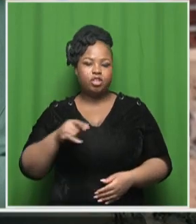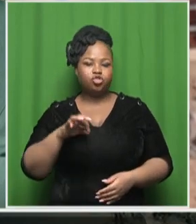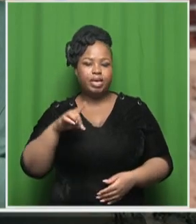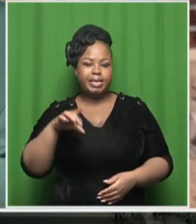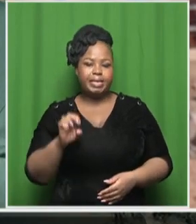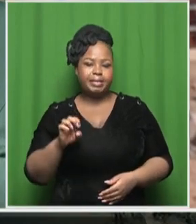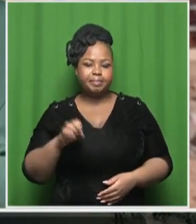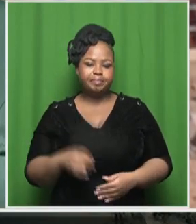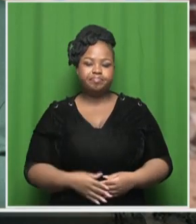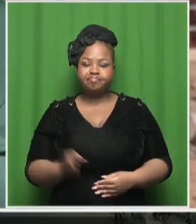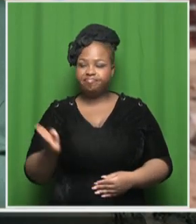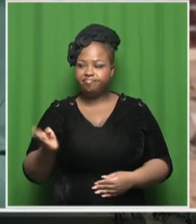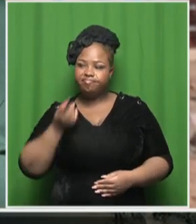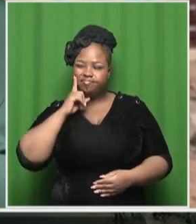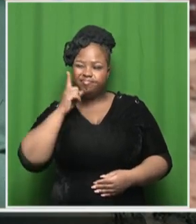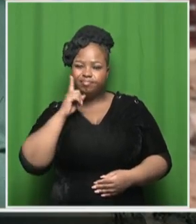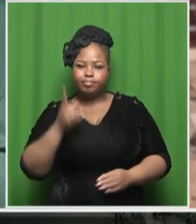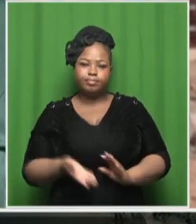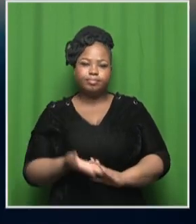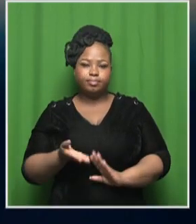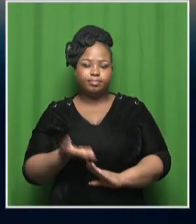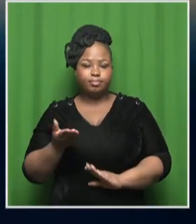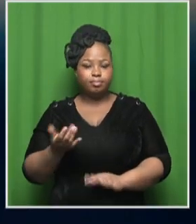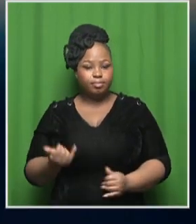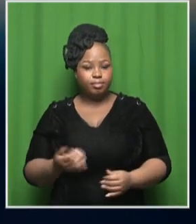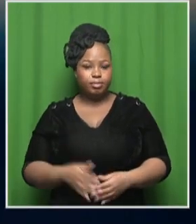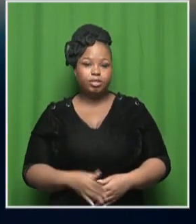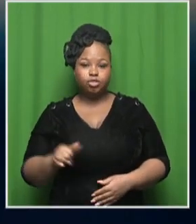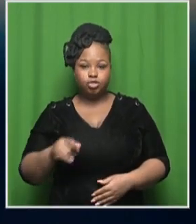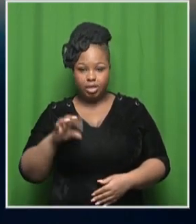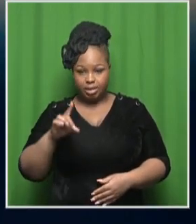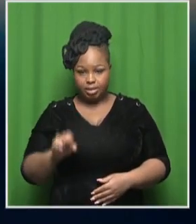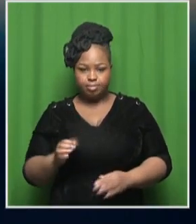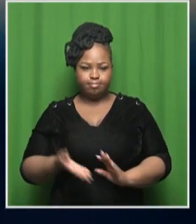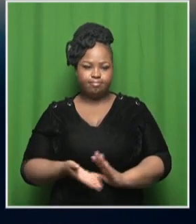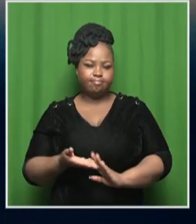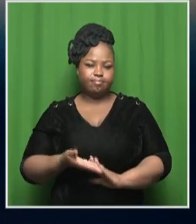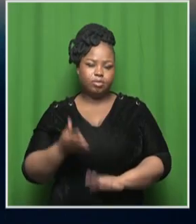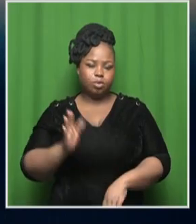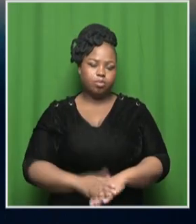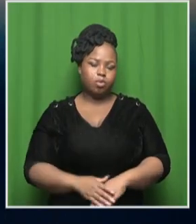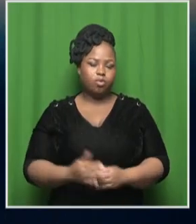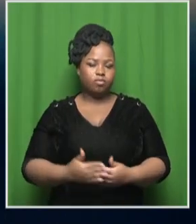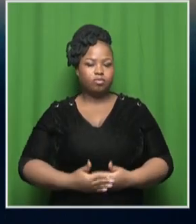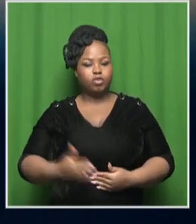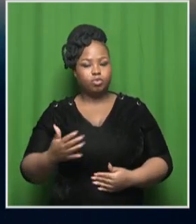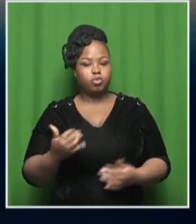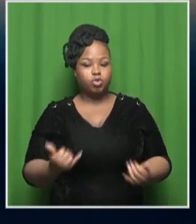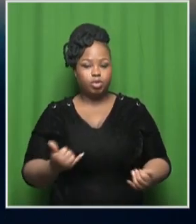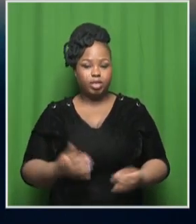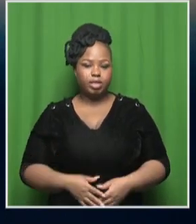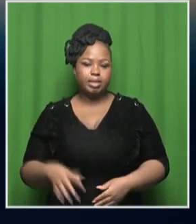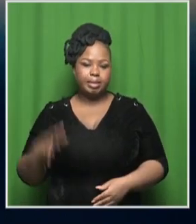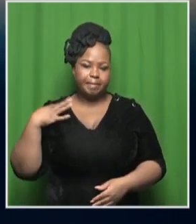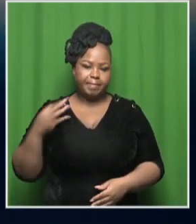Paulse, keeping an eye on those developments. And Jayed, of course, will be updating us throughout the day. And, of